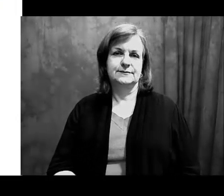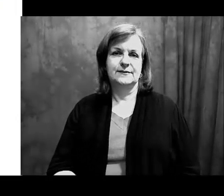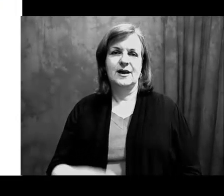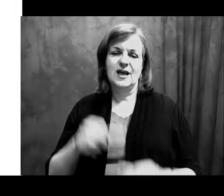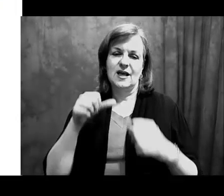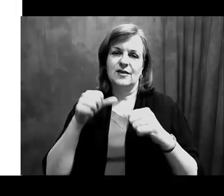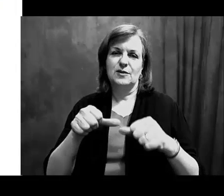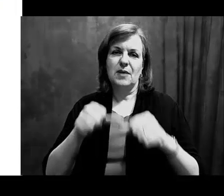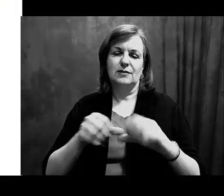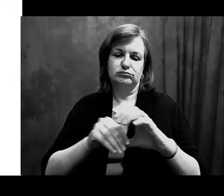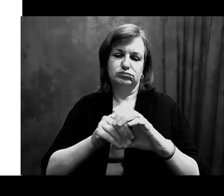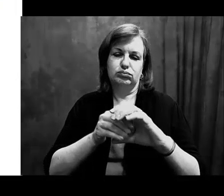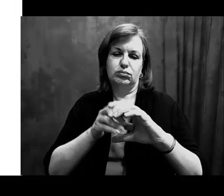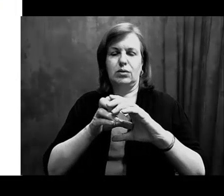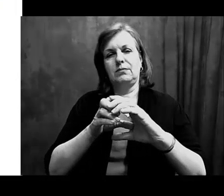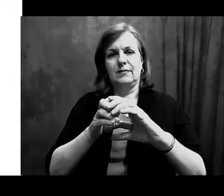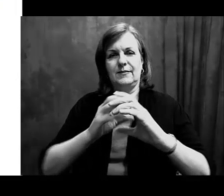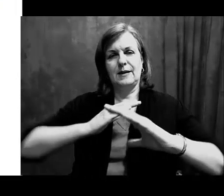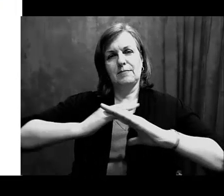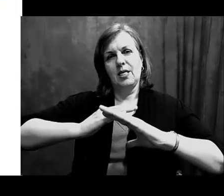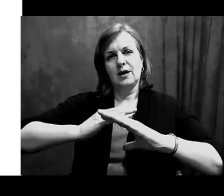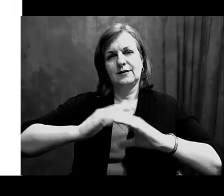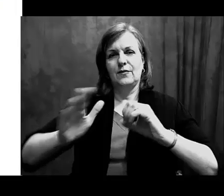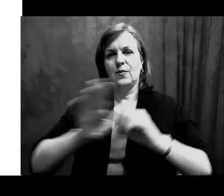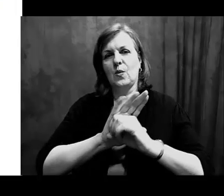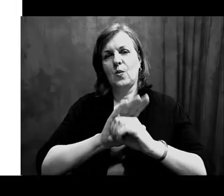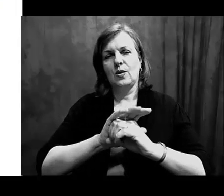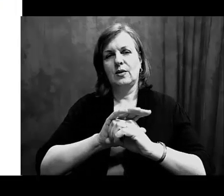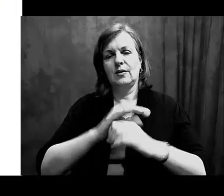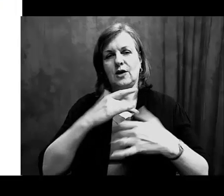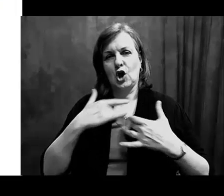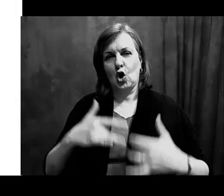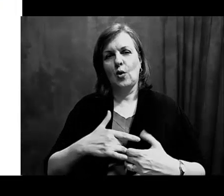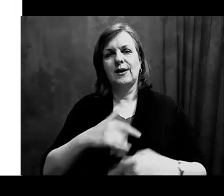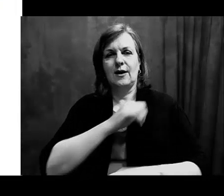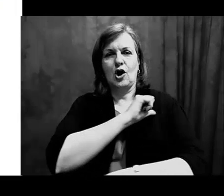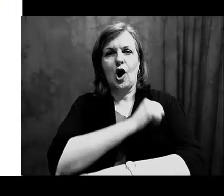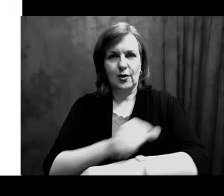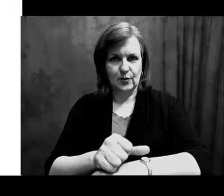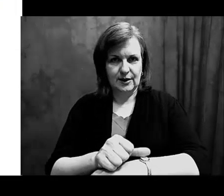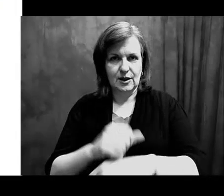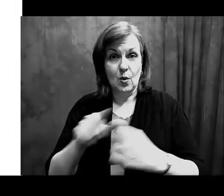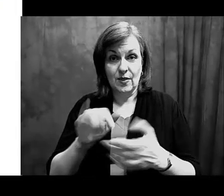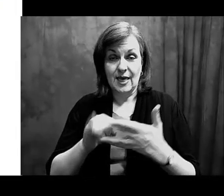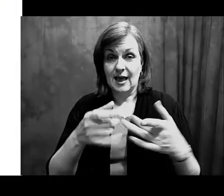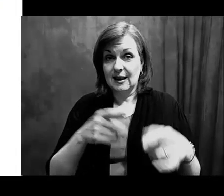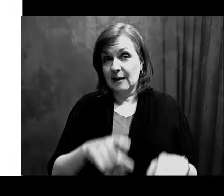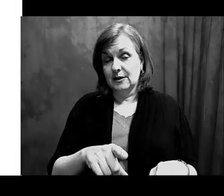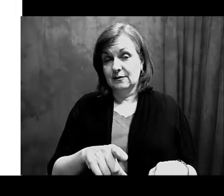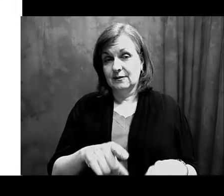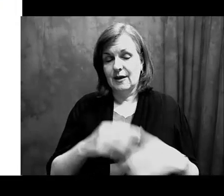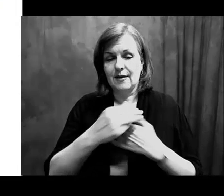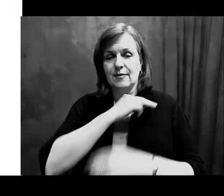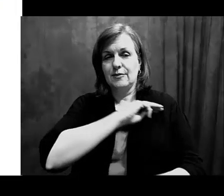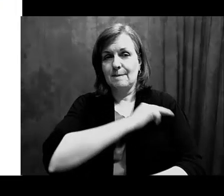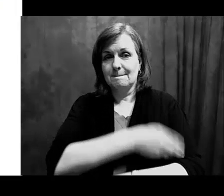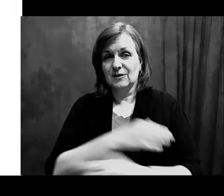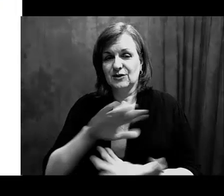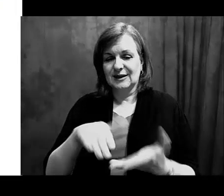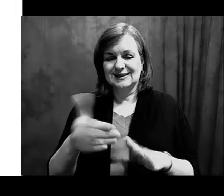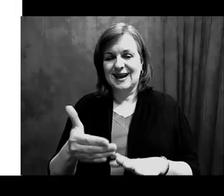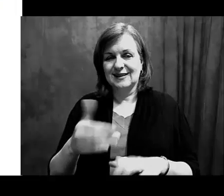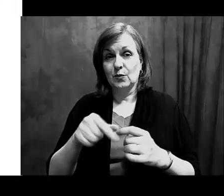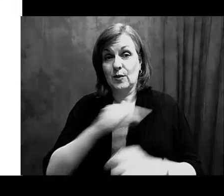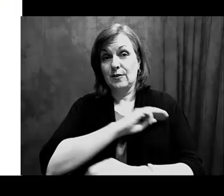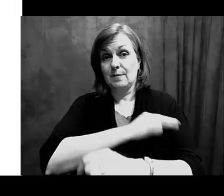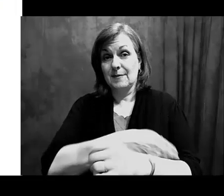this deposit is so large that it completely blocked the coronary arteries. And when you completely block the coronary arteries, the